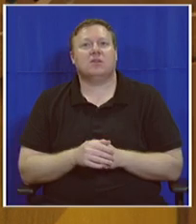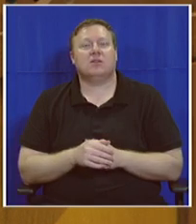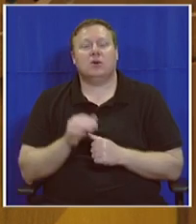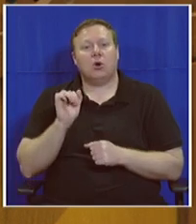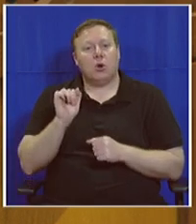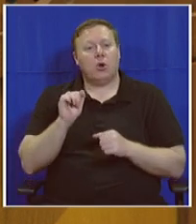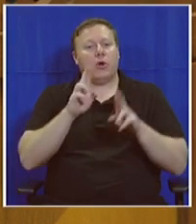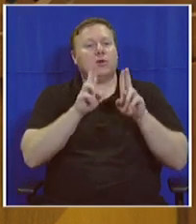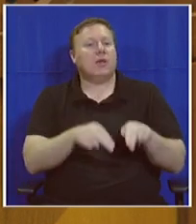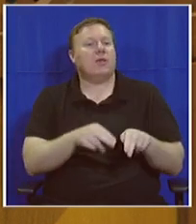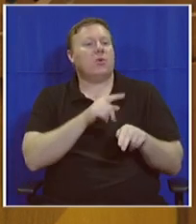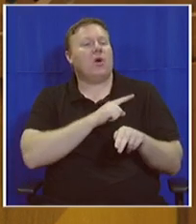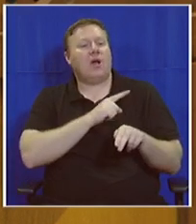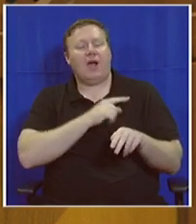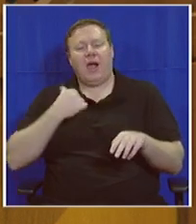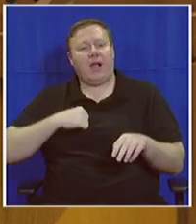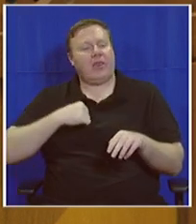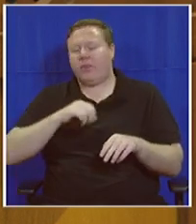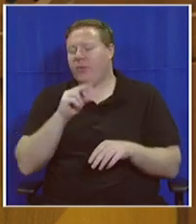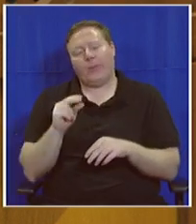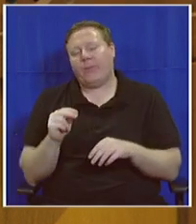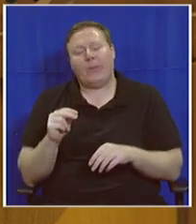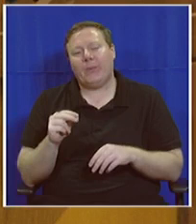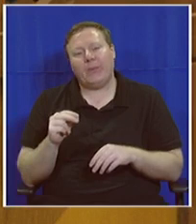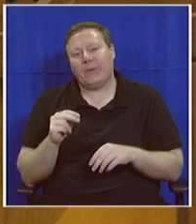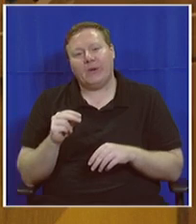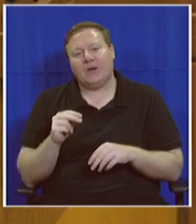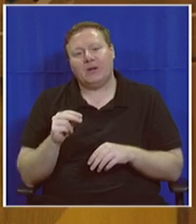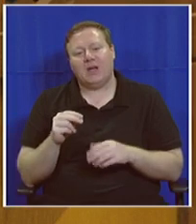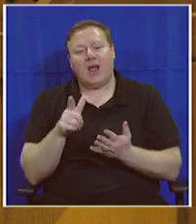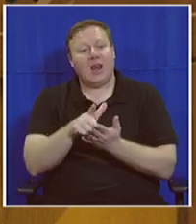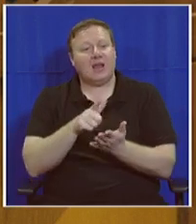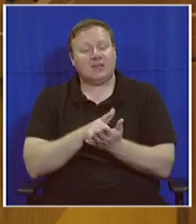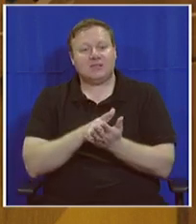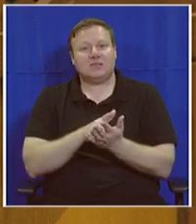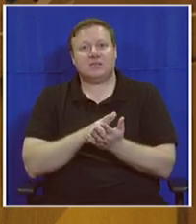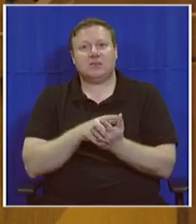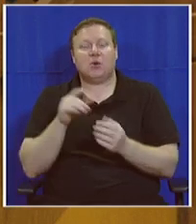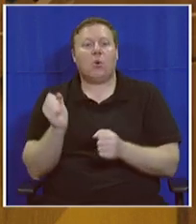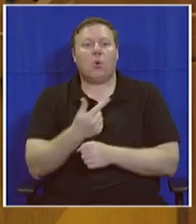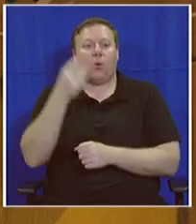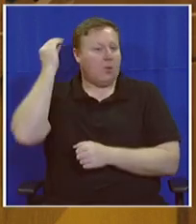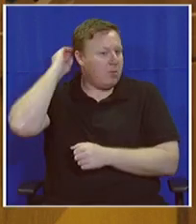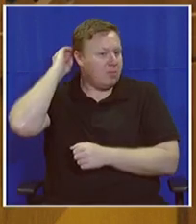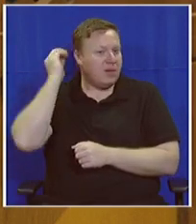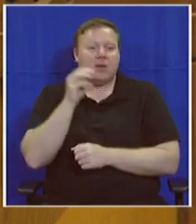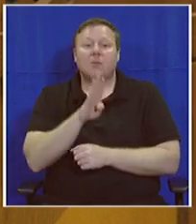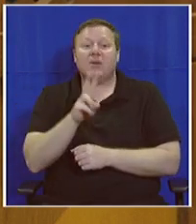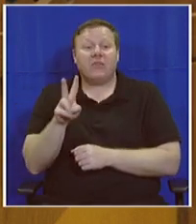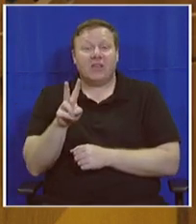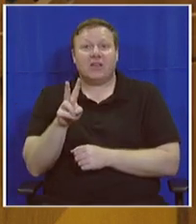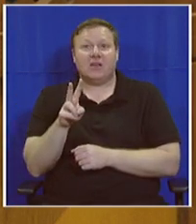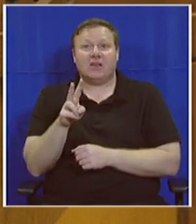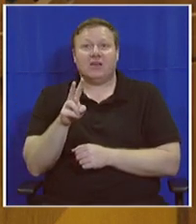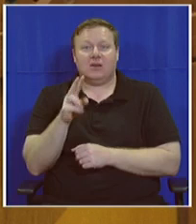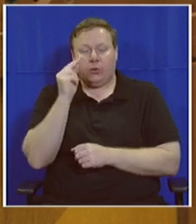death was not health-related. It is a lesson we should all be mindful of. PV, although the news of